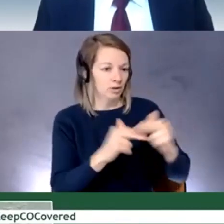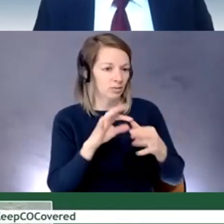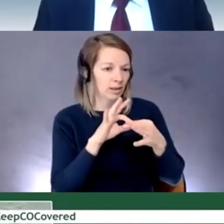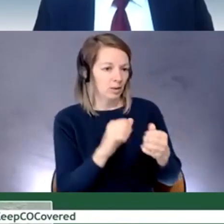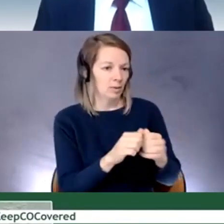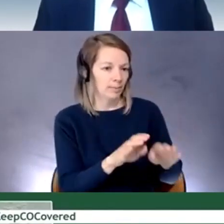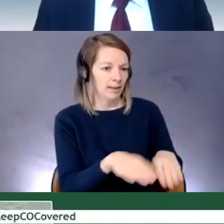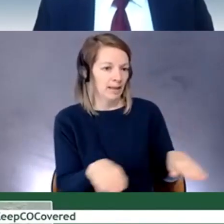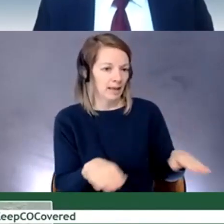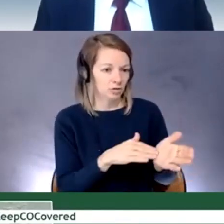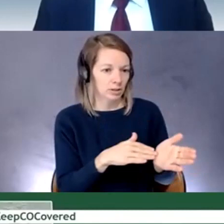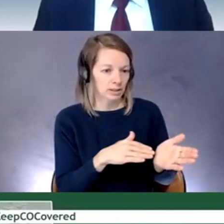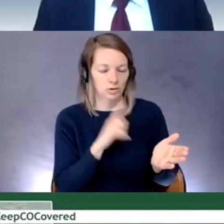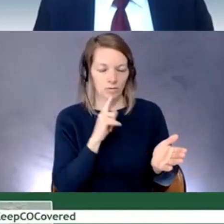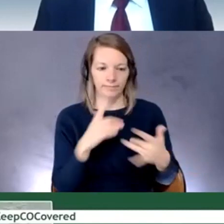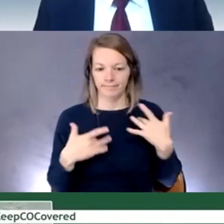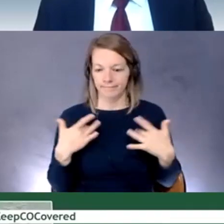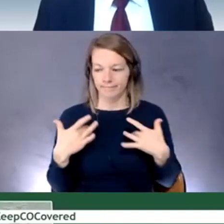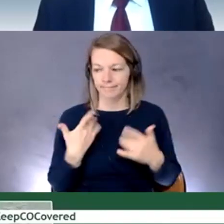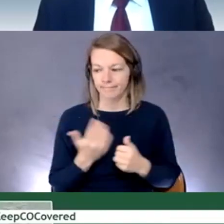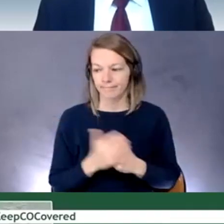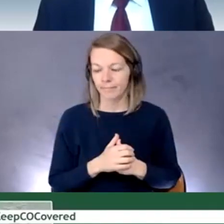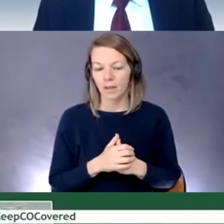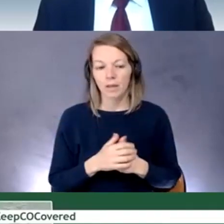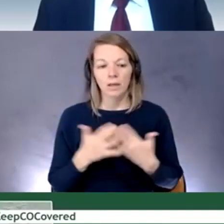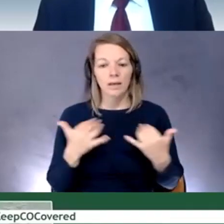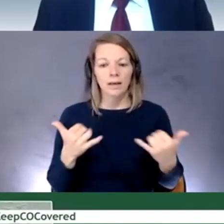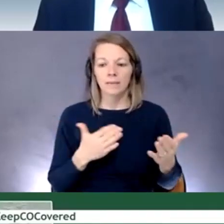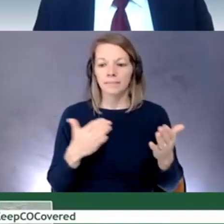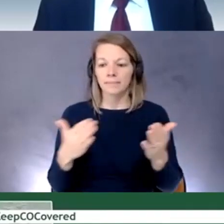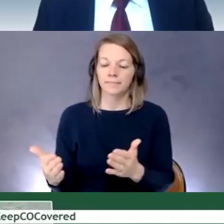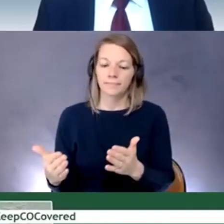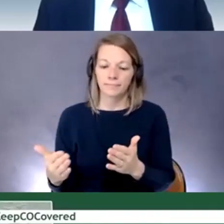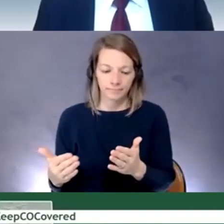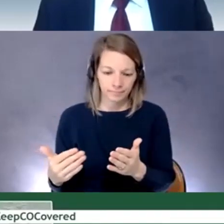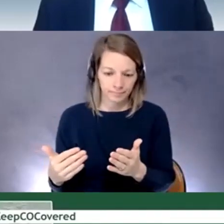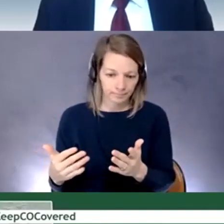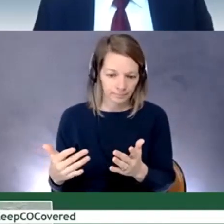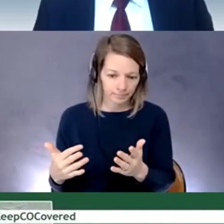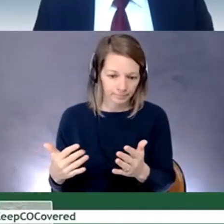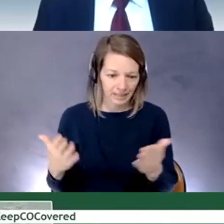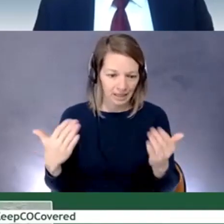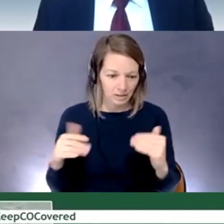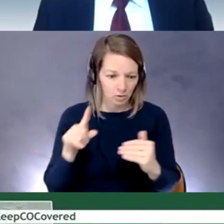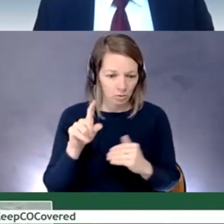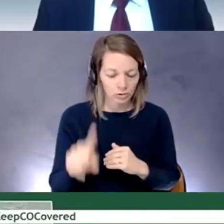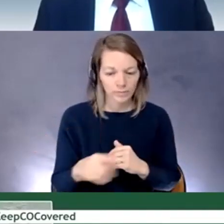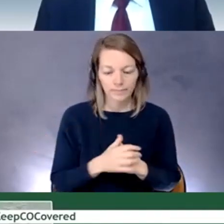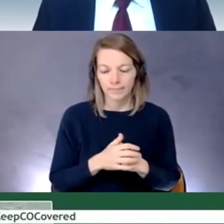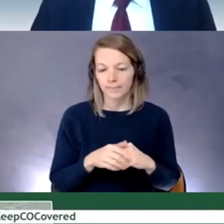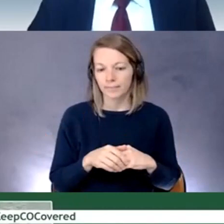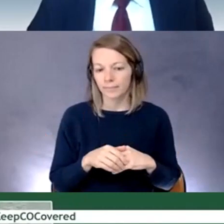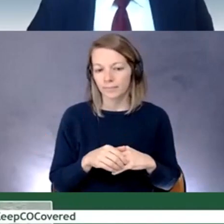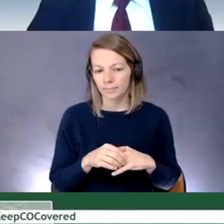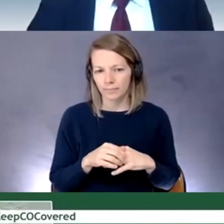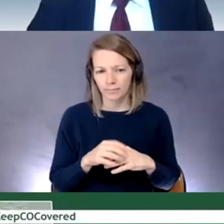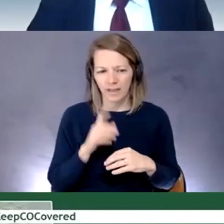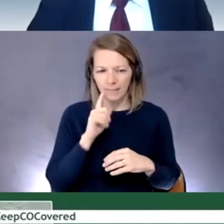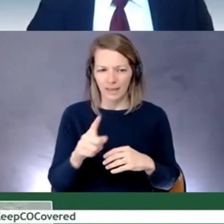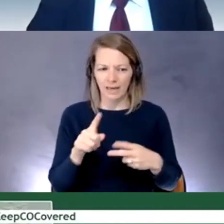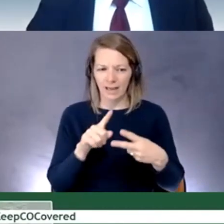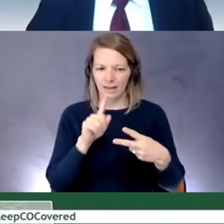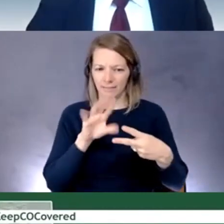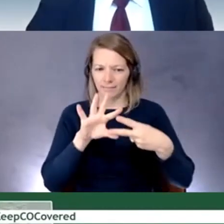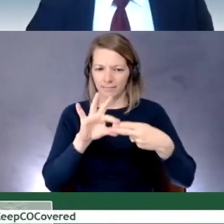pediatrics, which is just so darn exciting. Let's go to the next question, please. I'm going to hit two in a row, and I'll bring